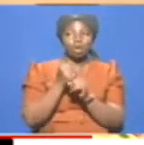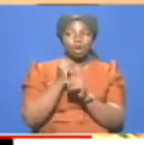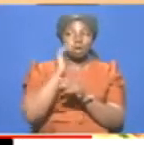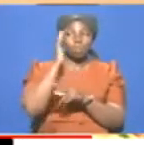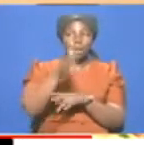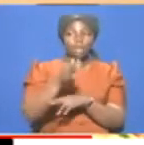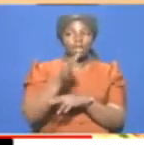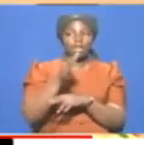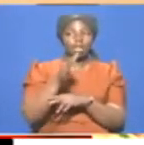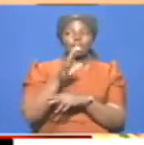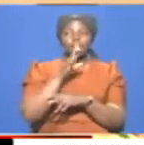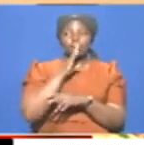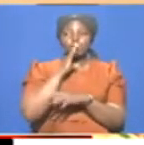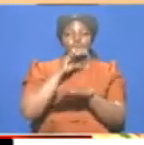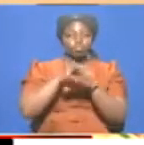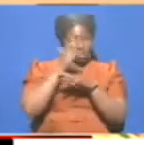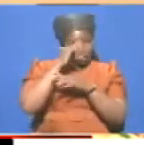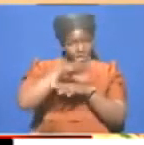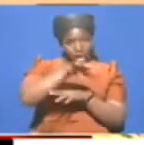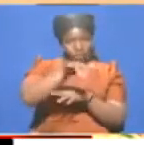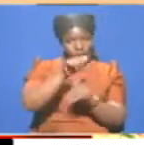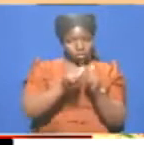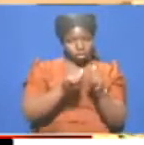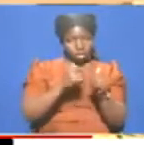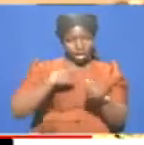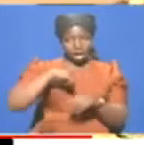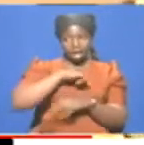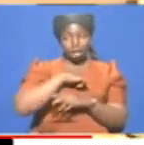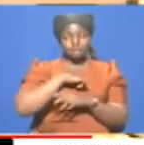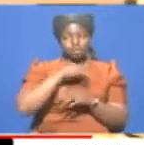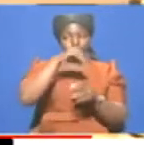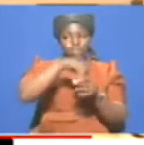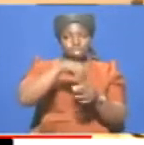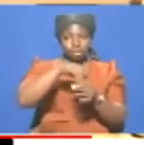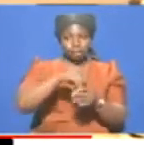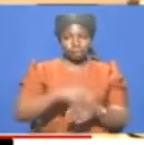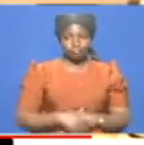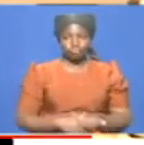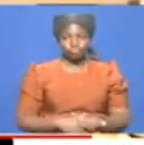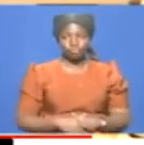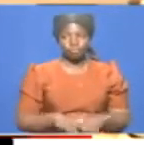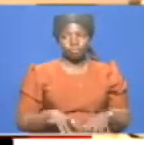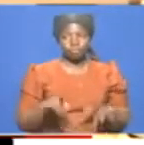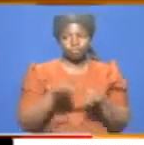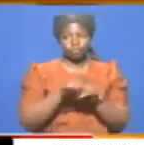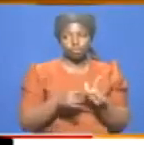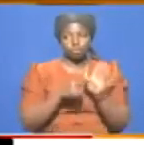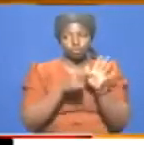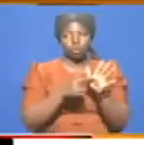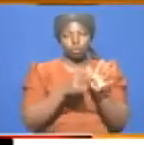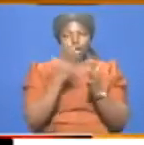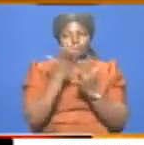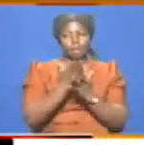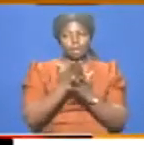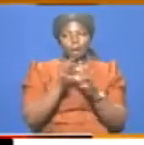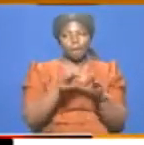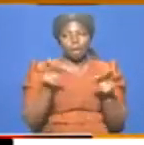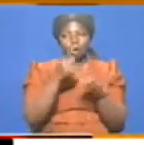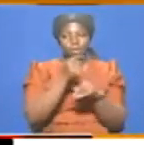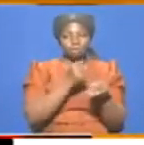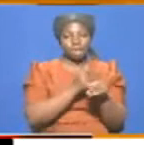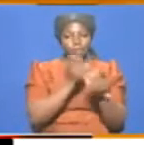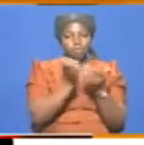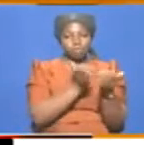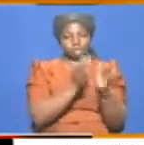feasible for the counties that we're in. Has a short, medium, long-term business plan. The main focus is now to the